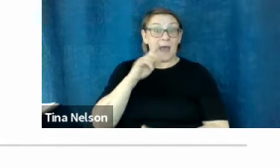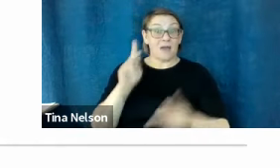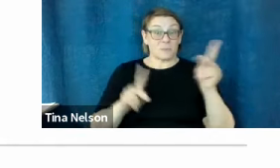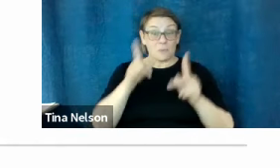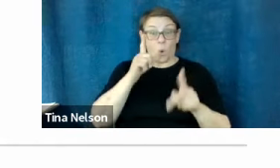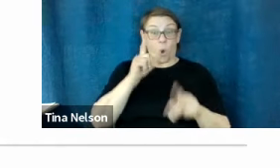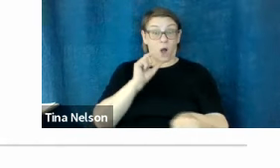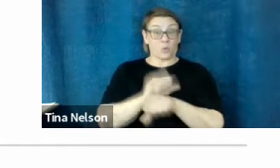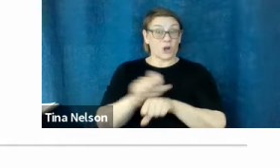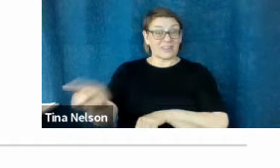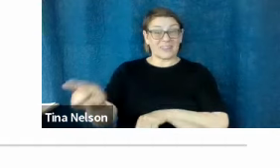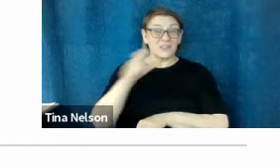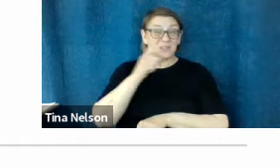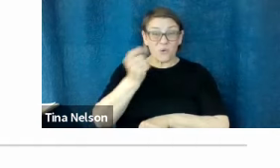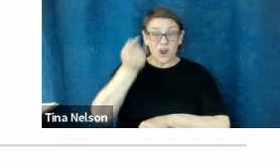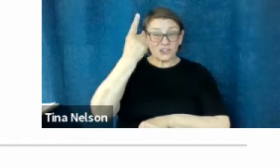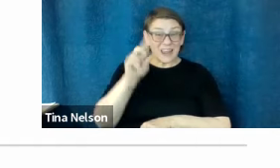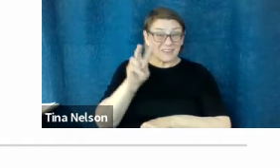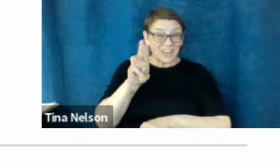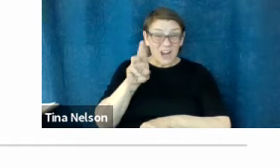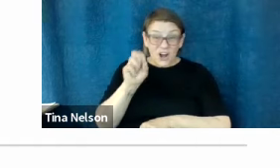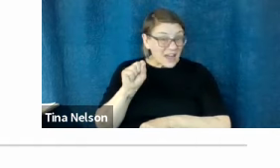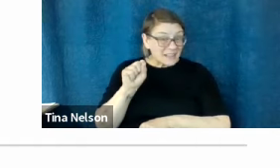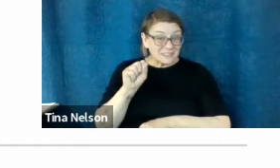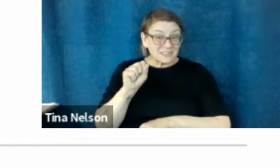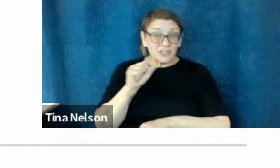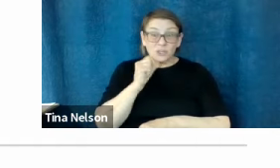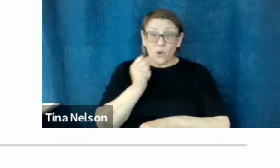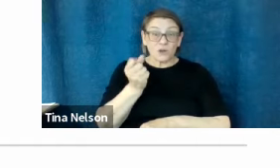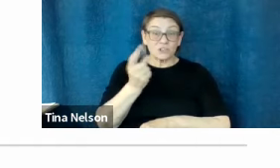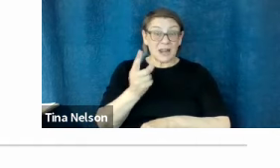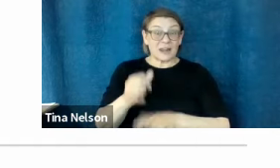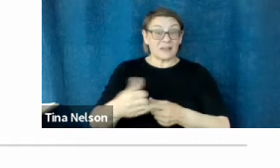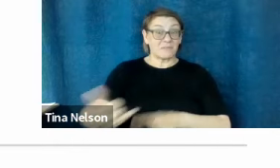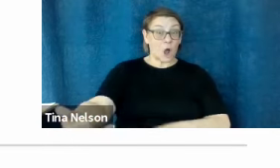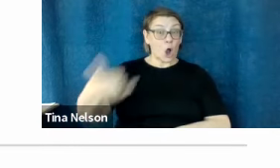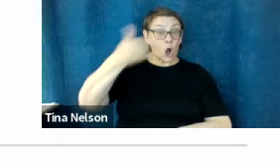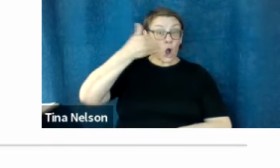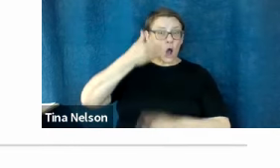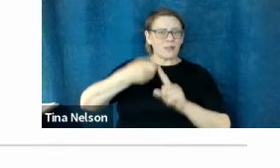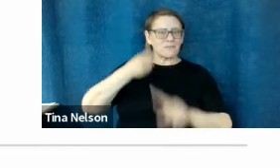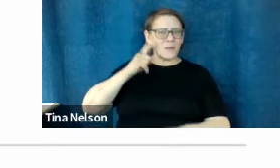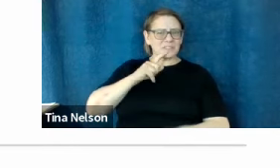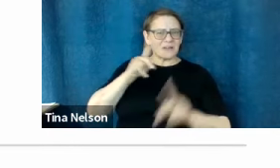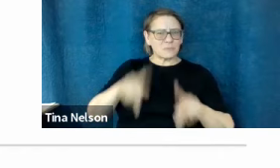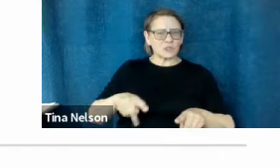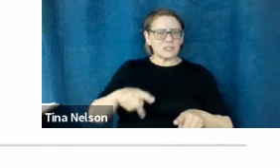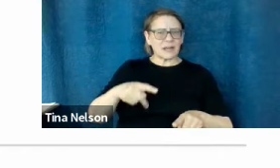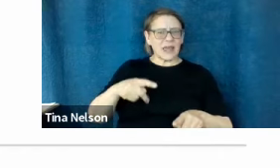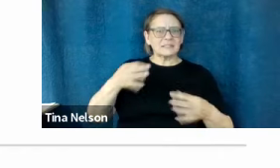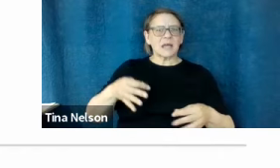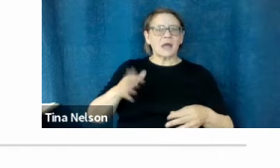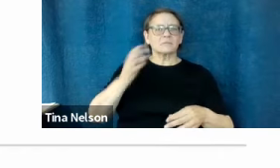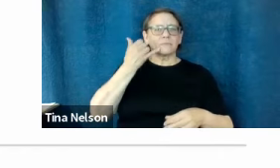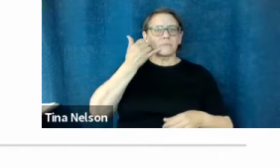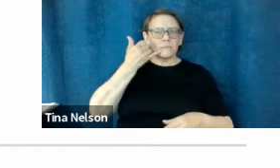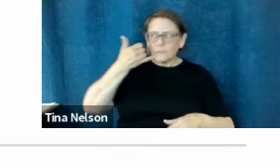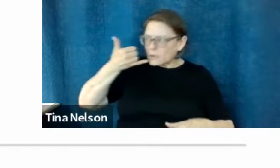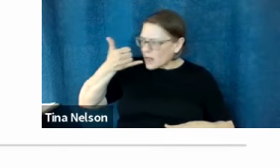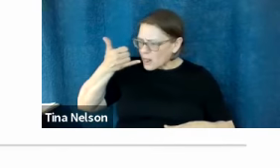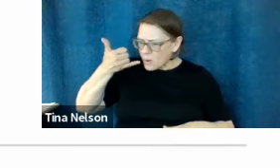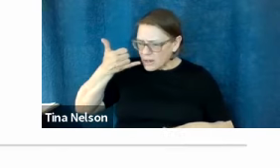facilities that don't understand VRS, don't understand when they're getting a call from a deaf person and decide to hang up, um, obviously that